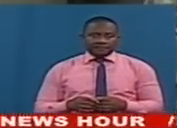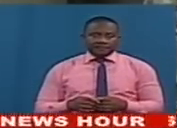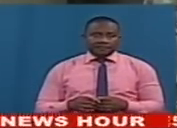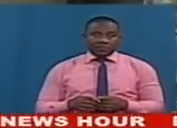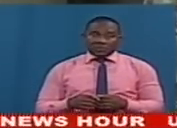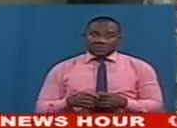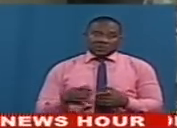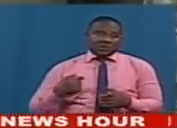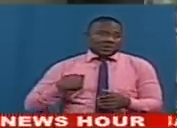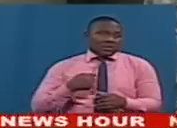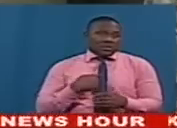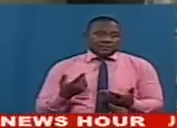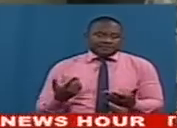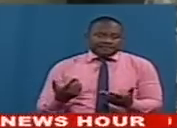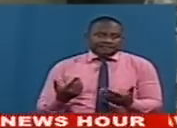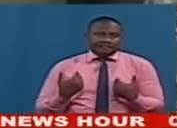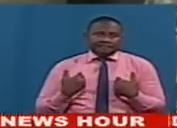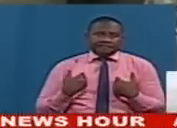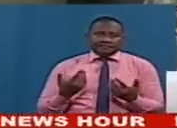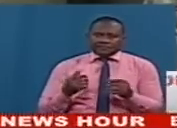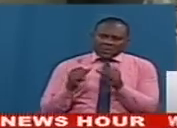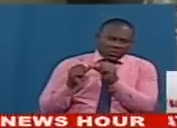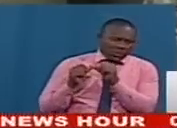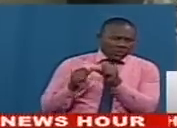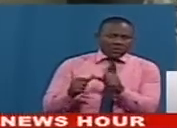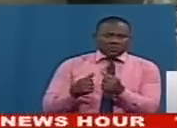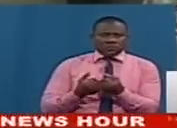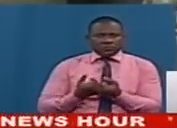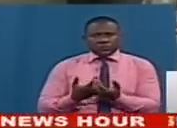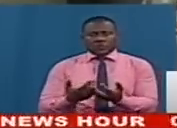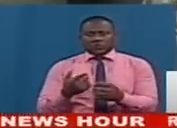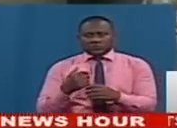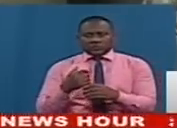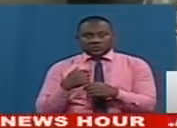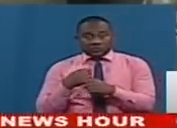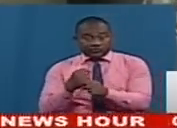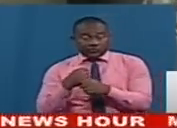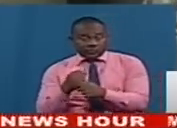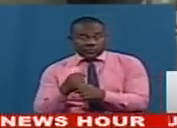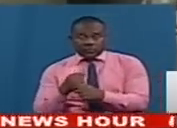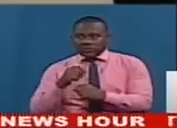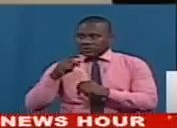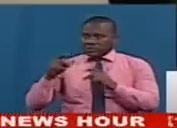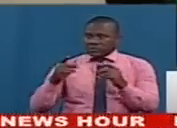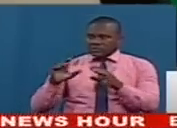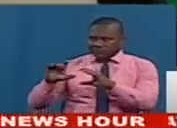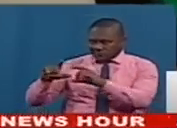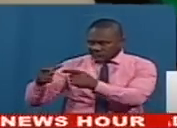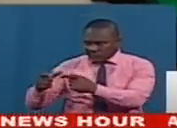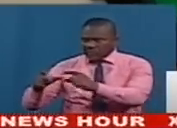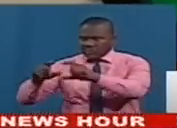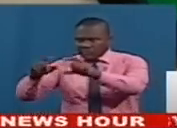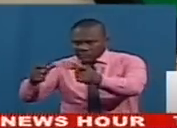farm, which will ensure continuous production, promoters are being encouraged to group out growers